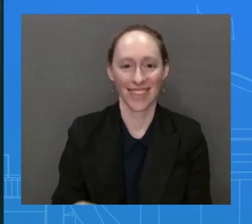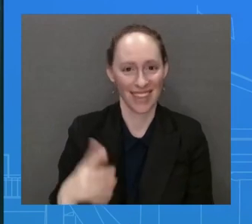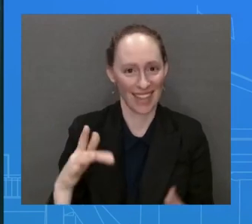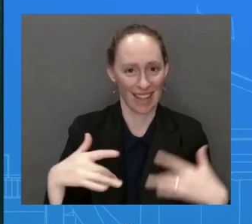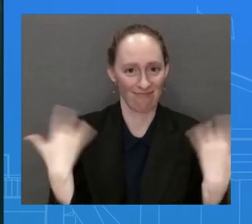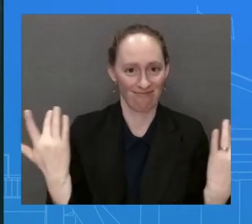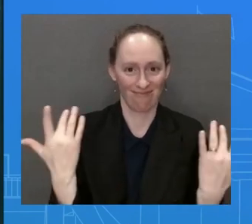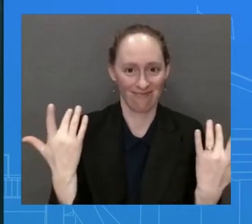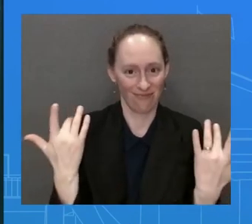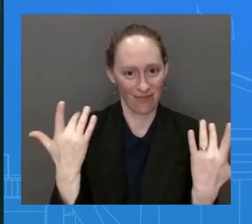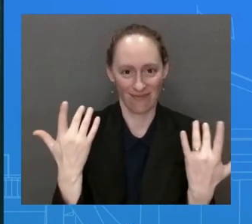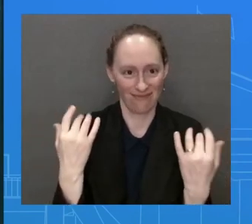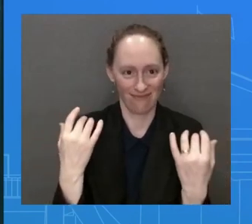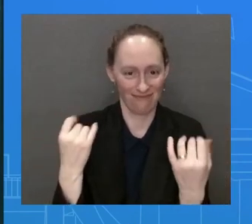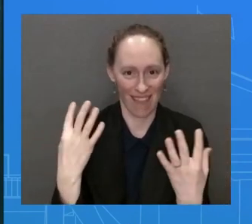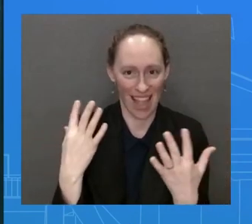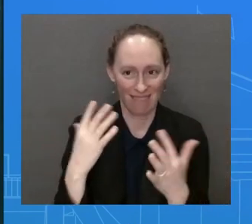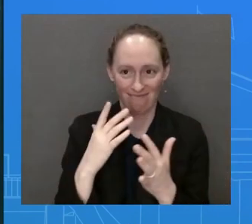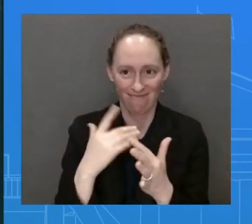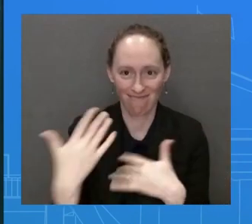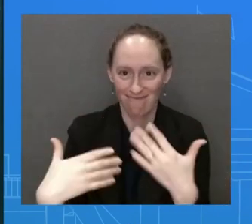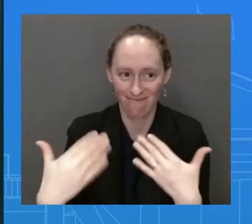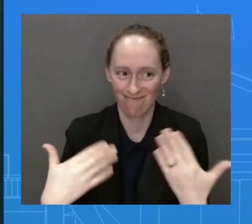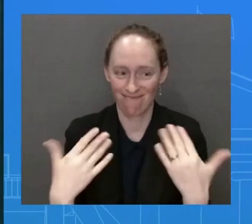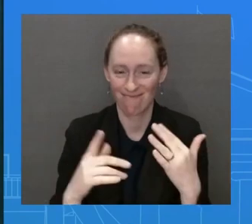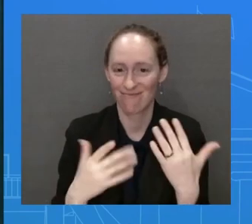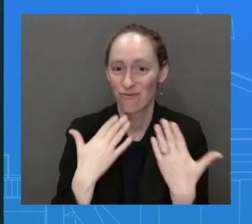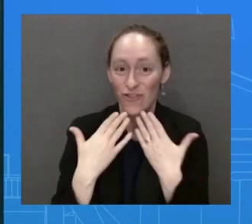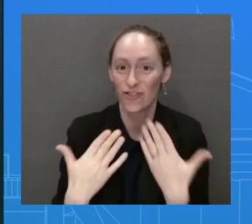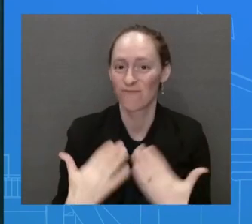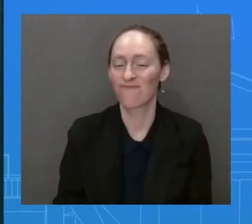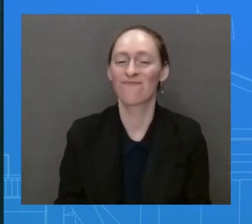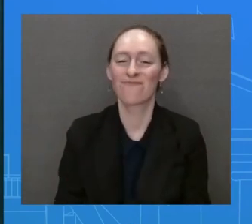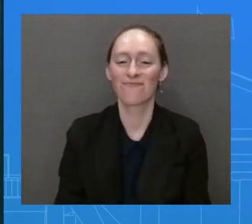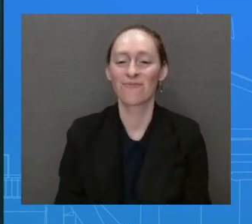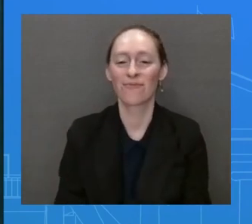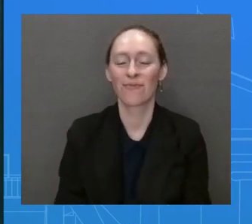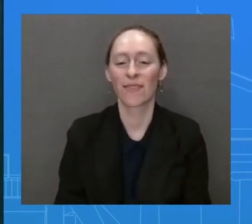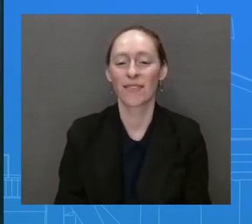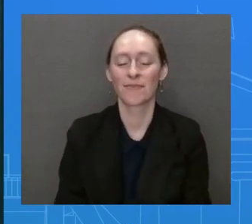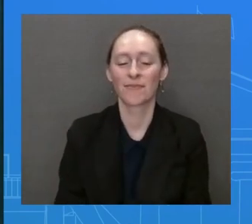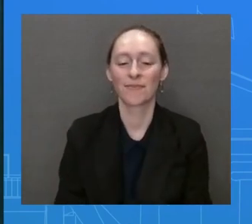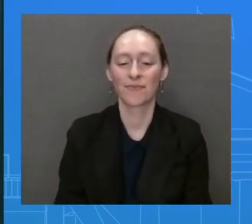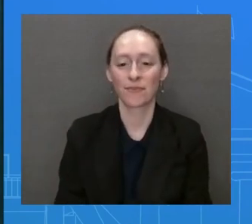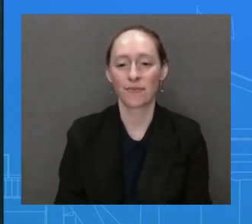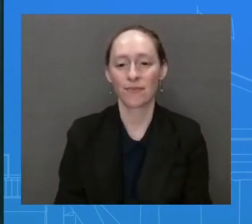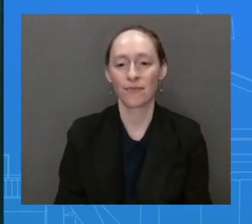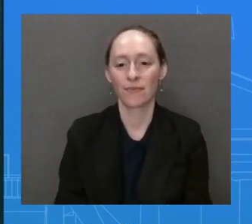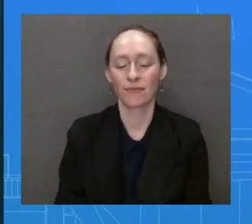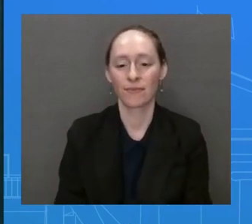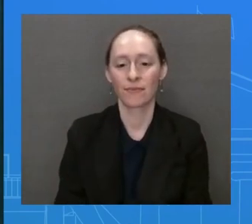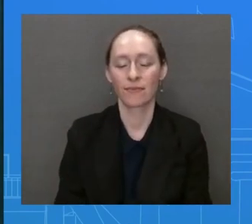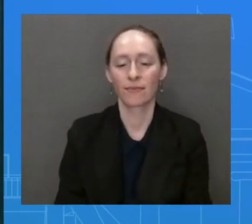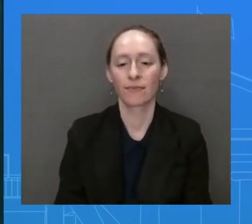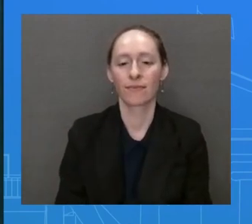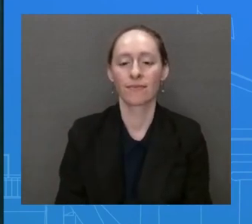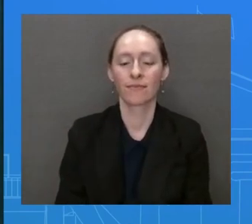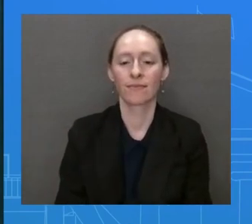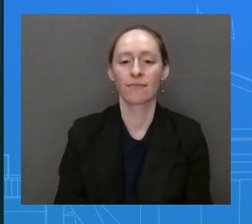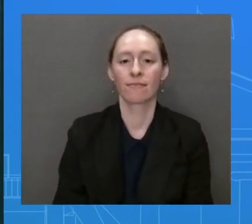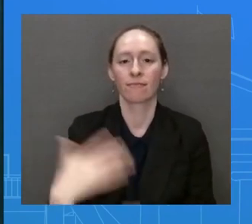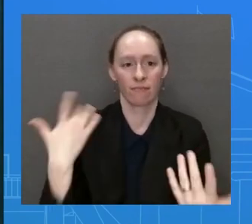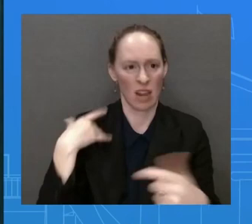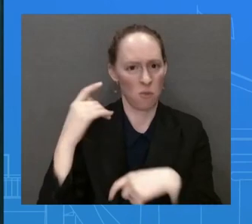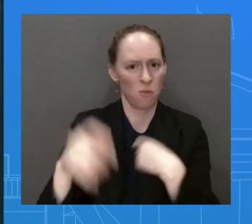week comes to a close, I want to take a moment to highlight the incredible progress the president has made for the American people in recent days,